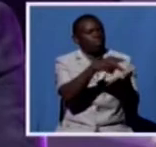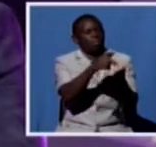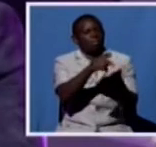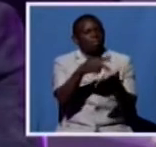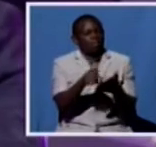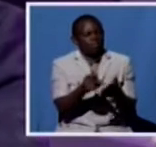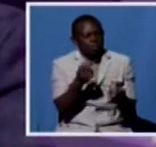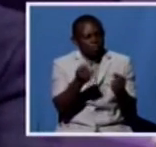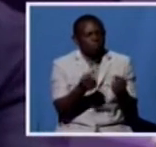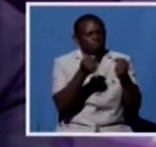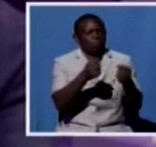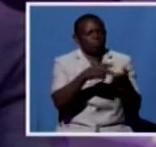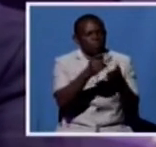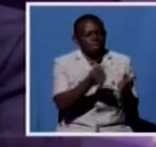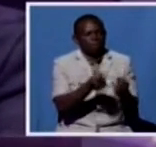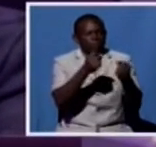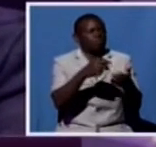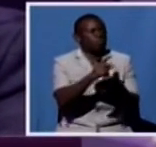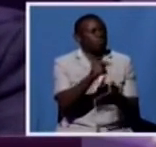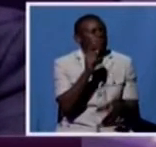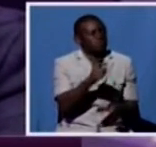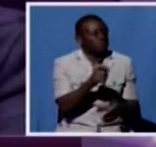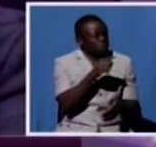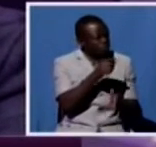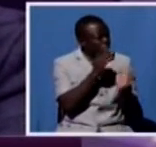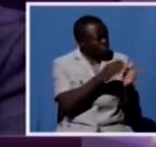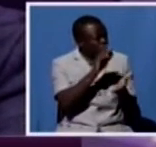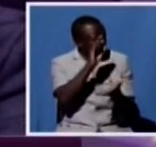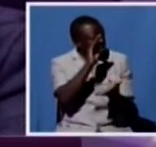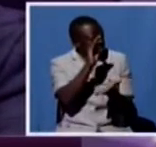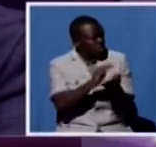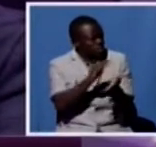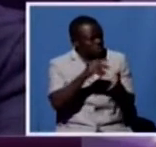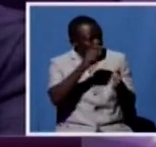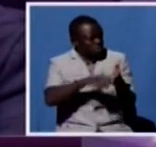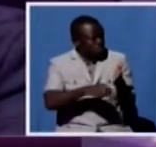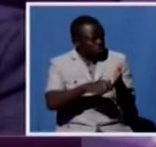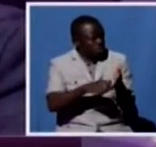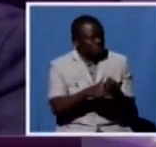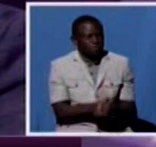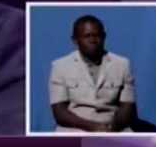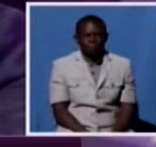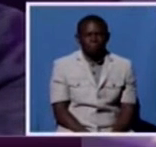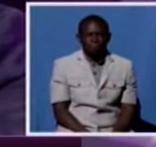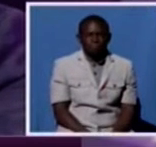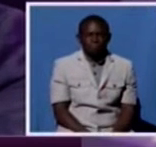is because of the best practice is that the tolls, if you look at the World Bank